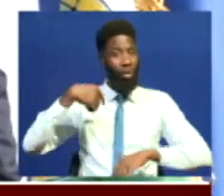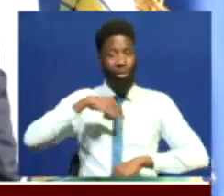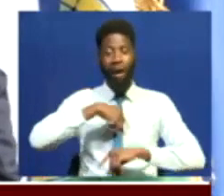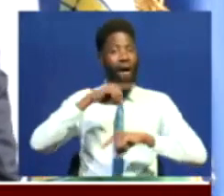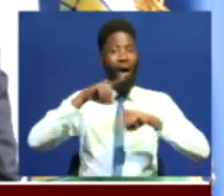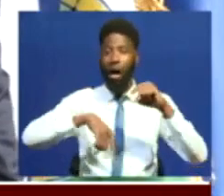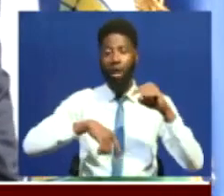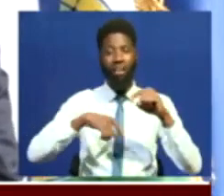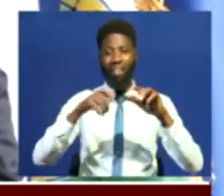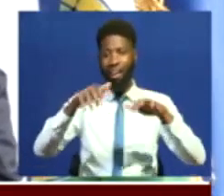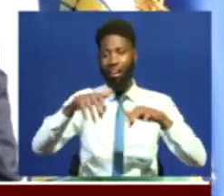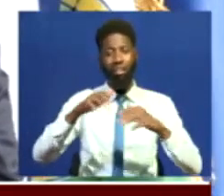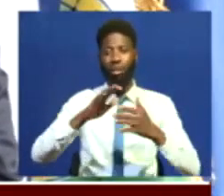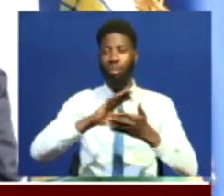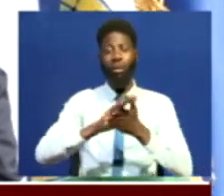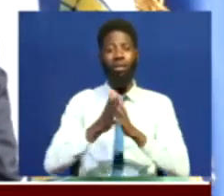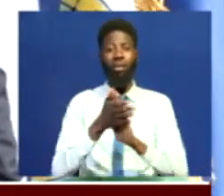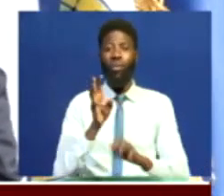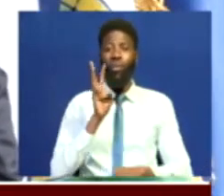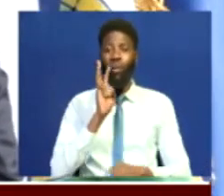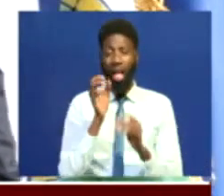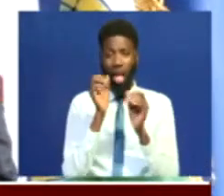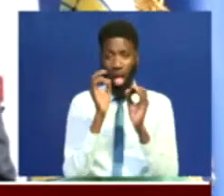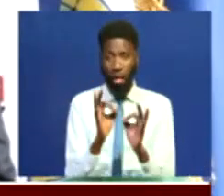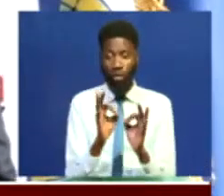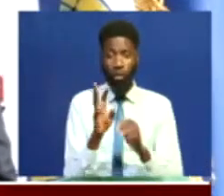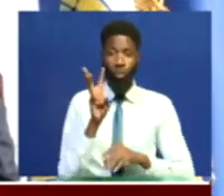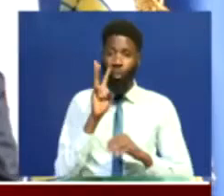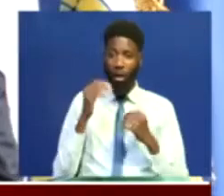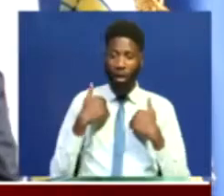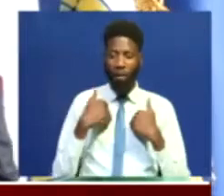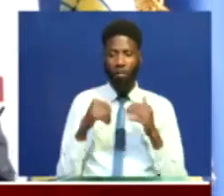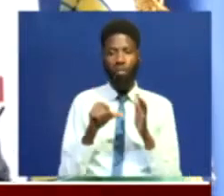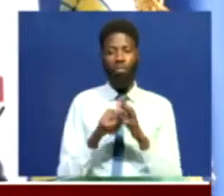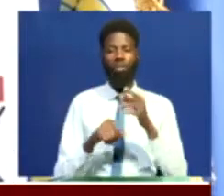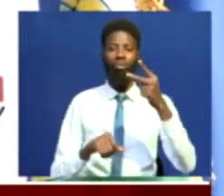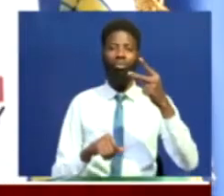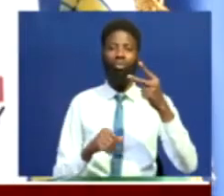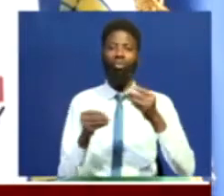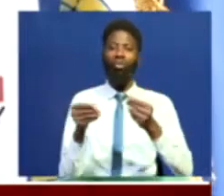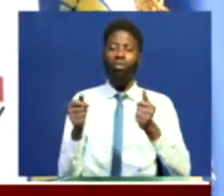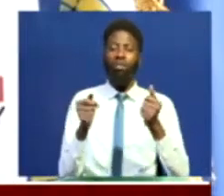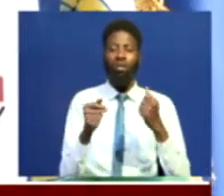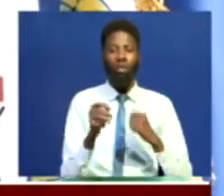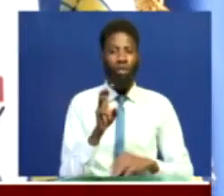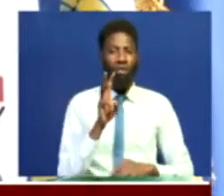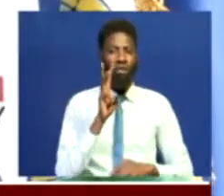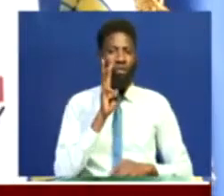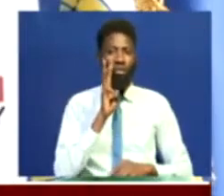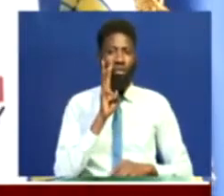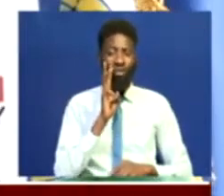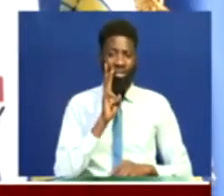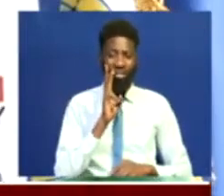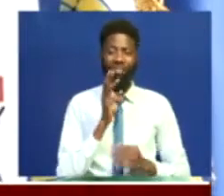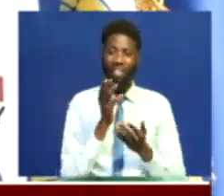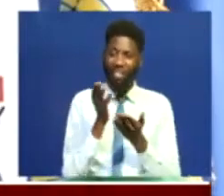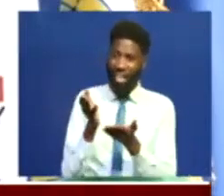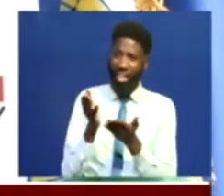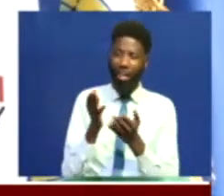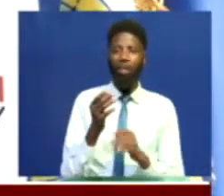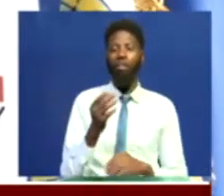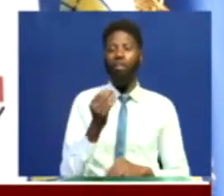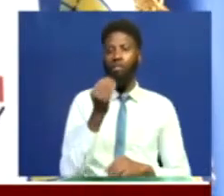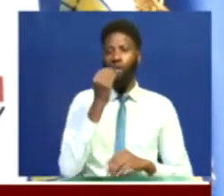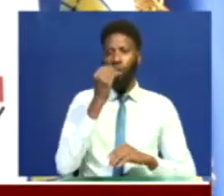water, then we'll have sorted two problems at the same time: food security, and at the same time we'd have made sure that people